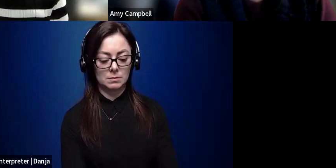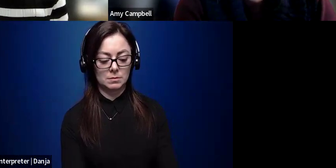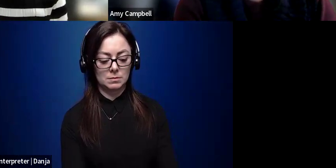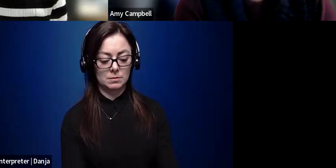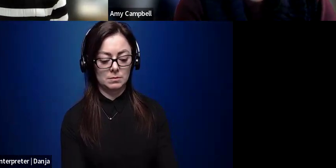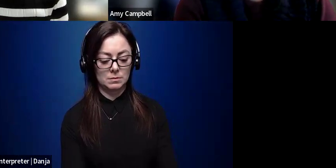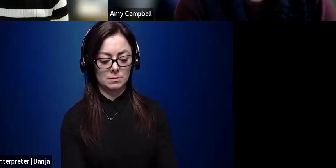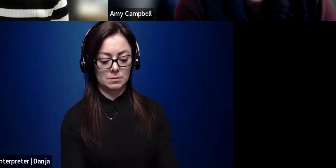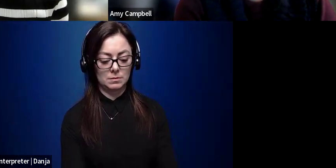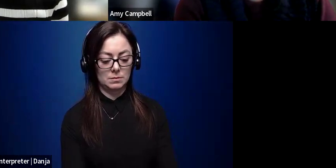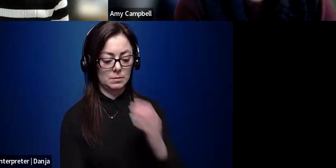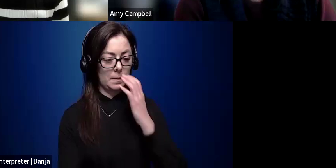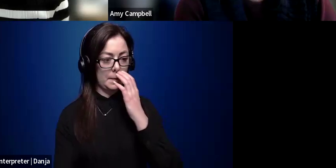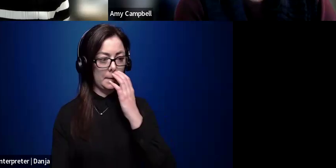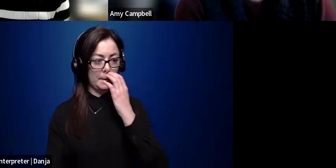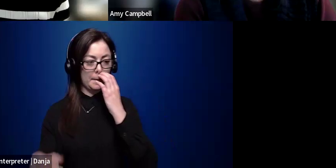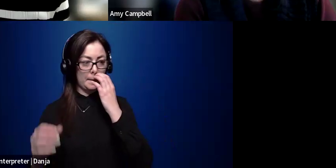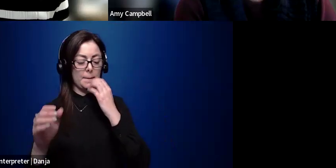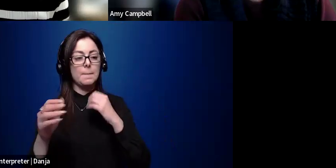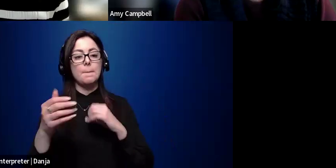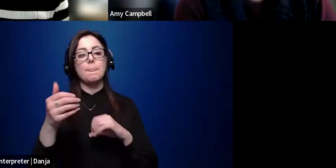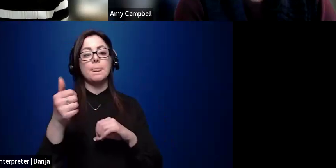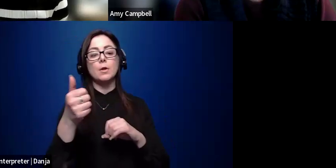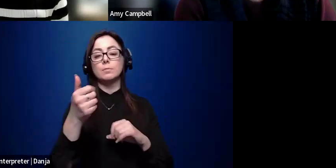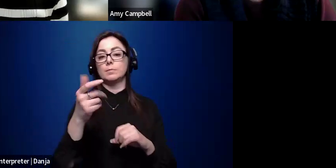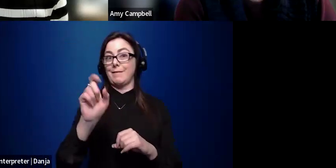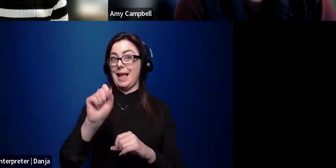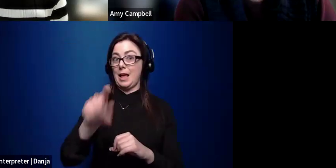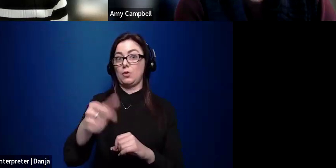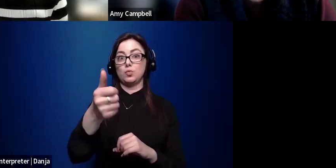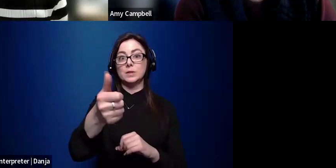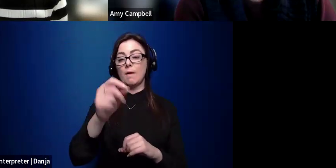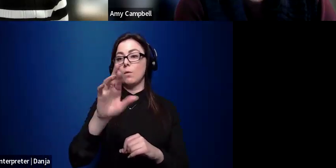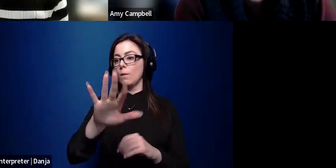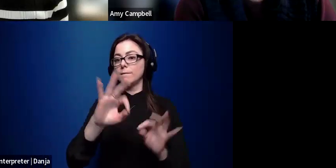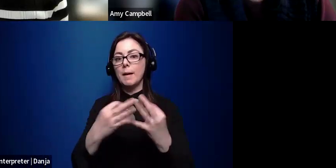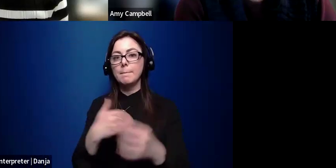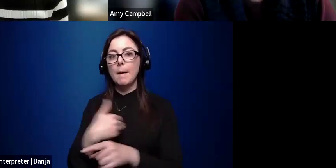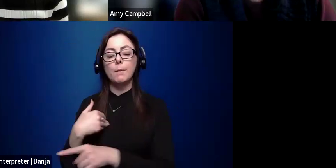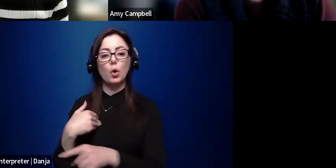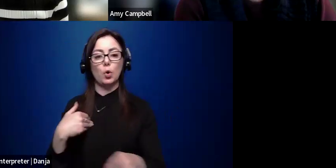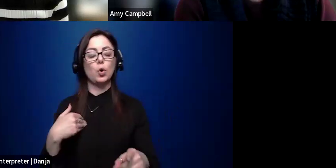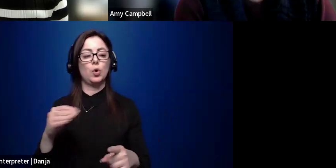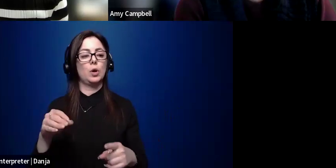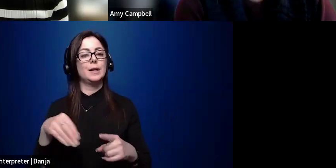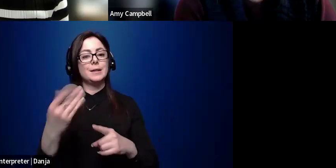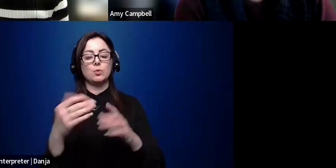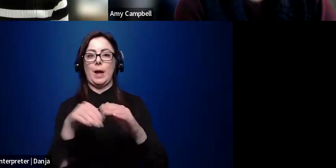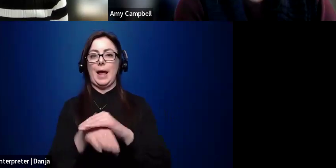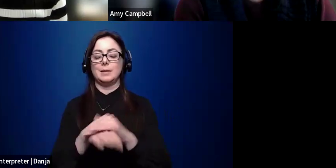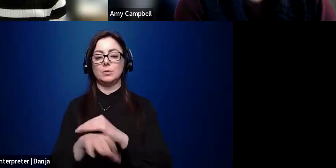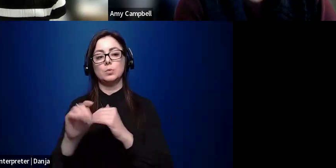or your son, who would not know. It gives you access to doctors